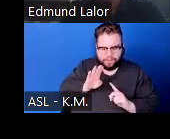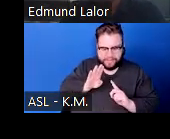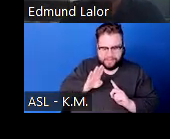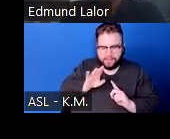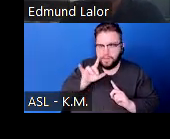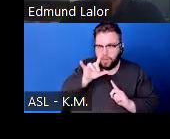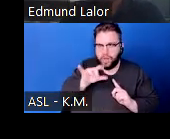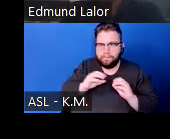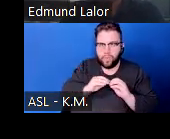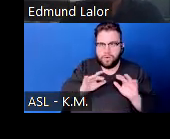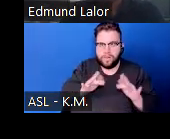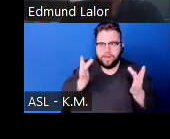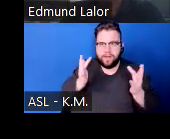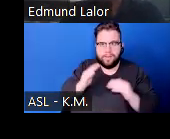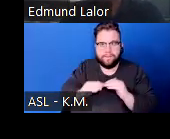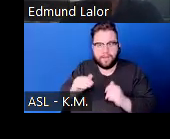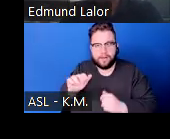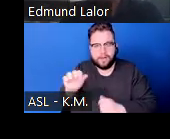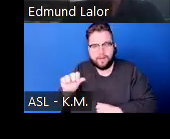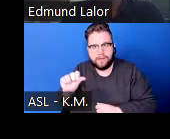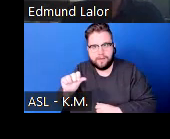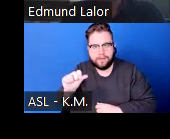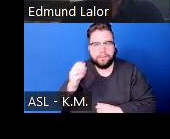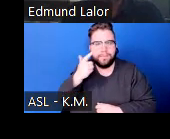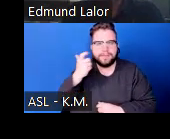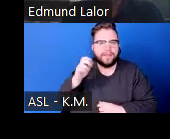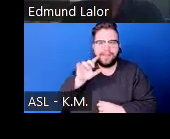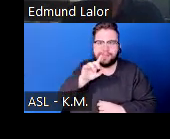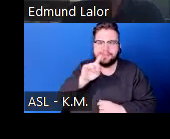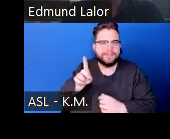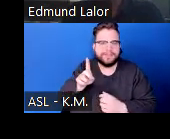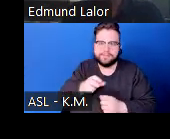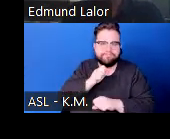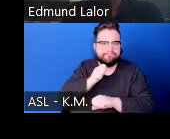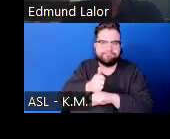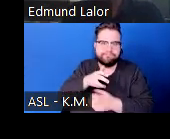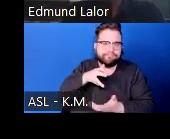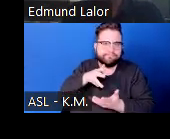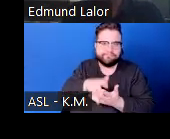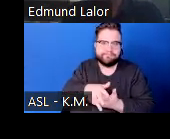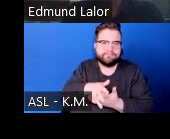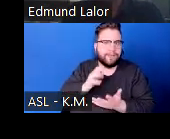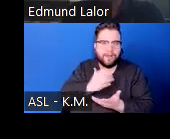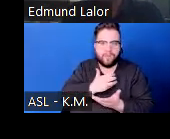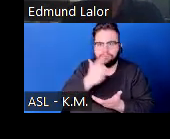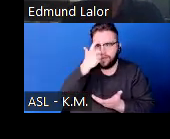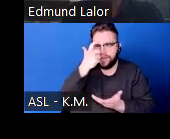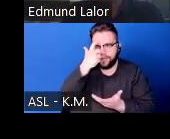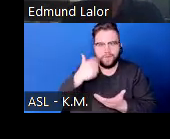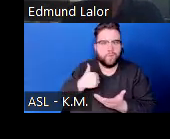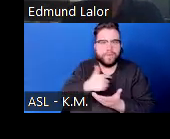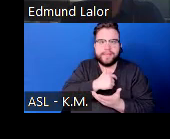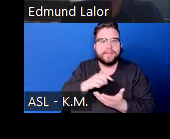looking brighter than A, because like I say, it's kind of hardwired into the wiring of our brain that we do this kind of merger of sensory